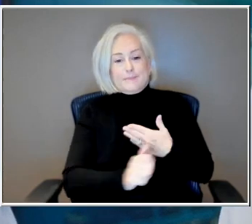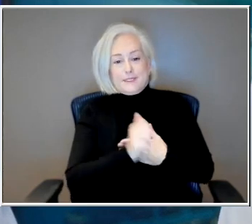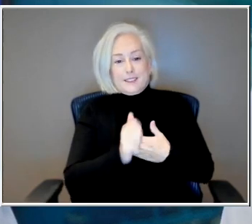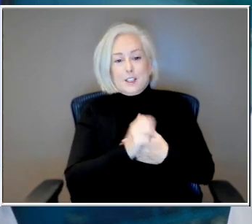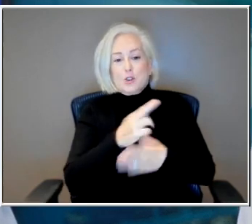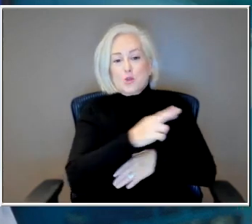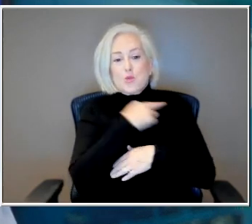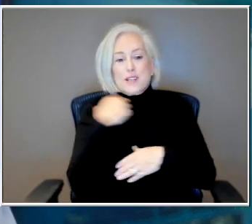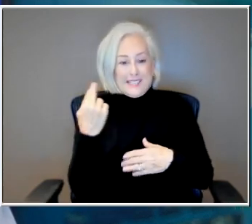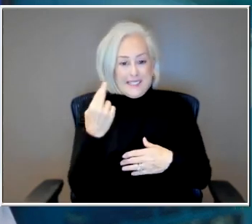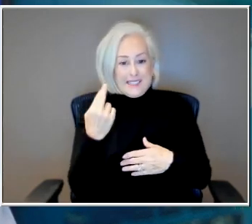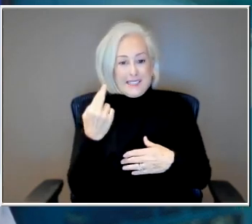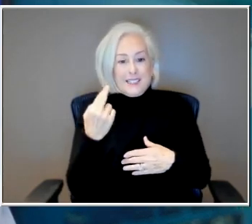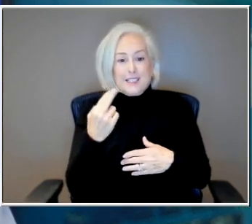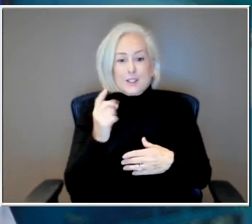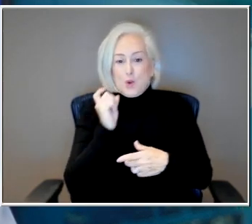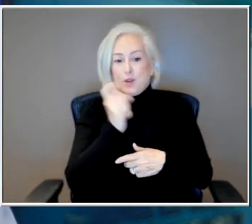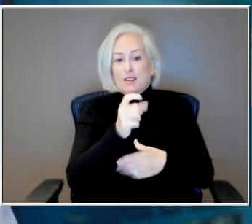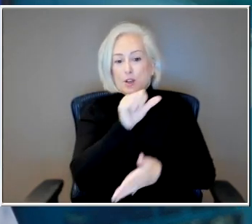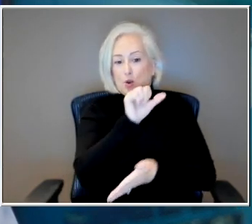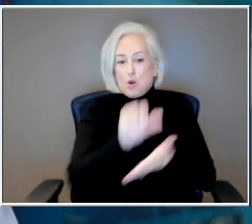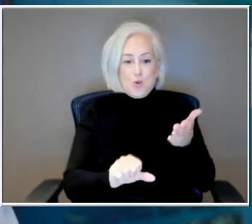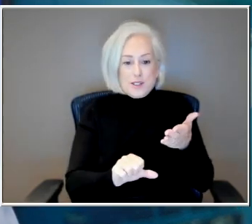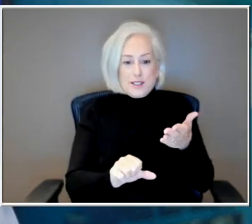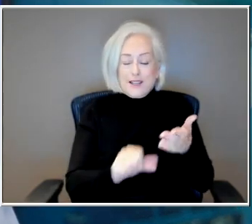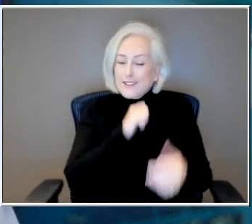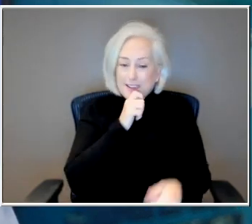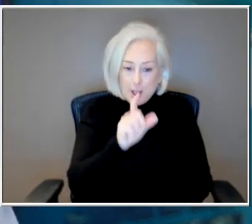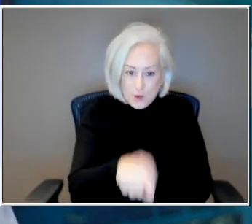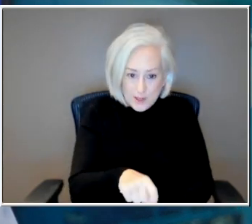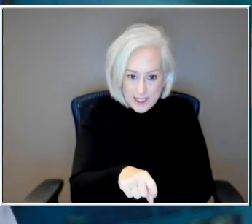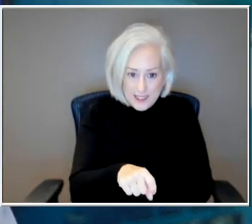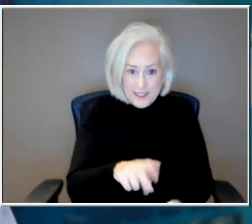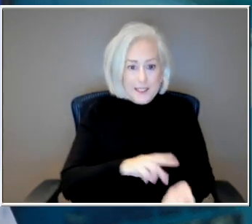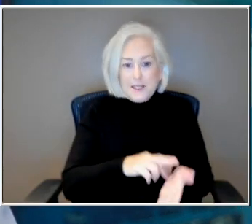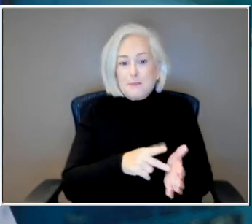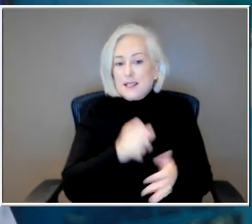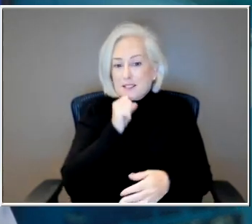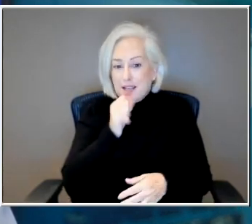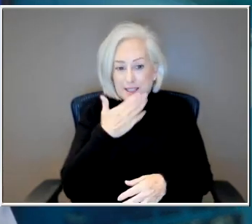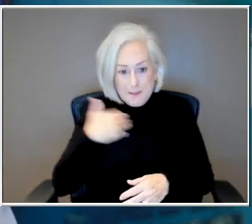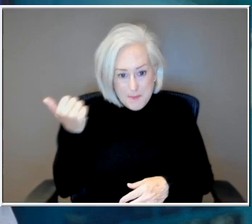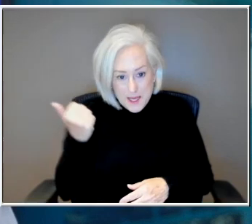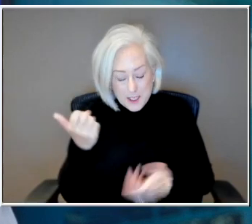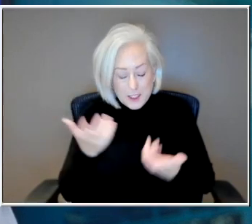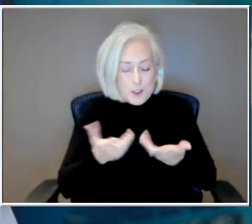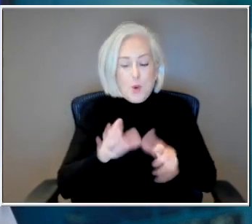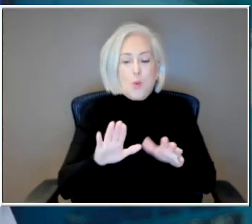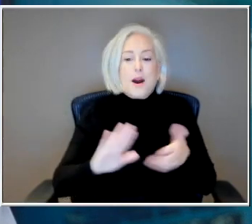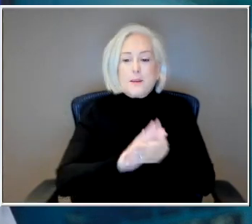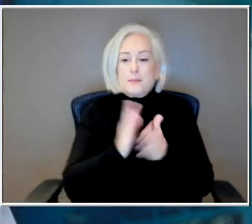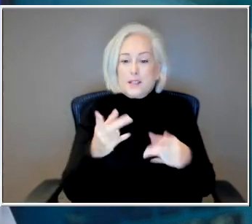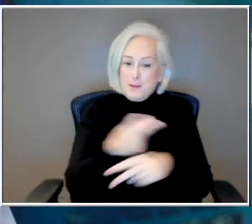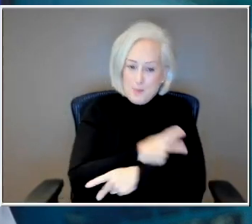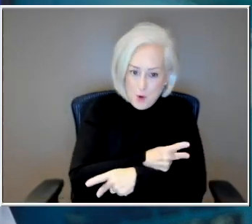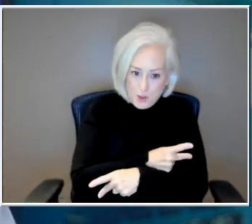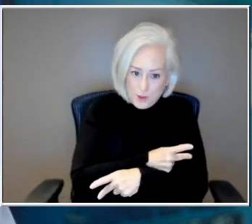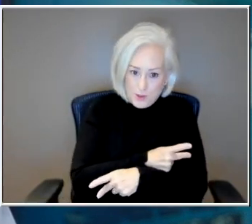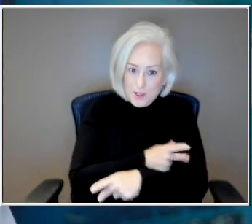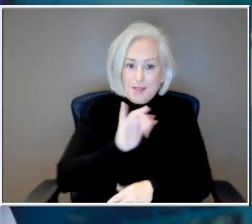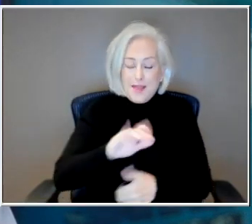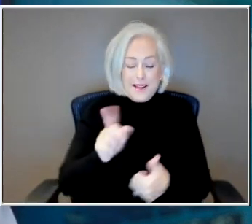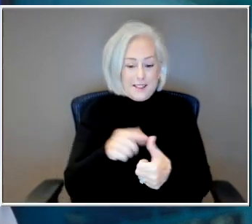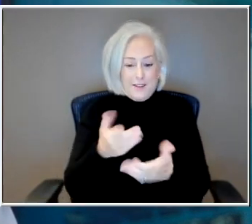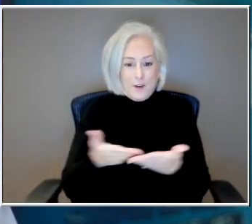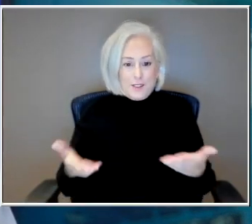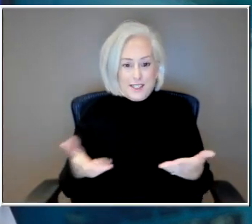you don't need. So that ups the ante. They're not going to get better after this, and God forbid, don't want to make them worse. So really, that's the first thing. You need a